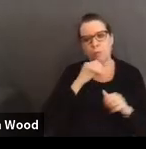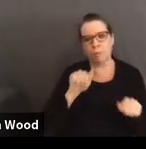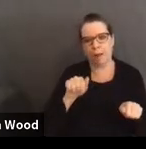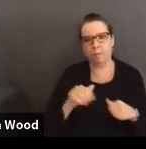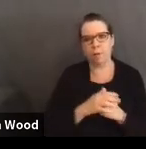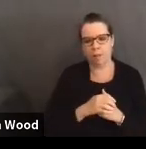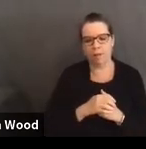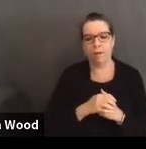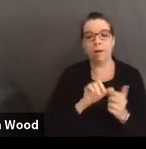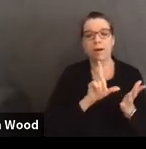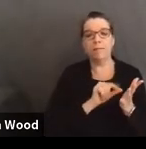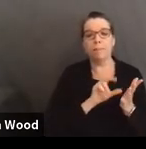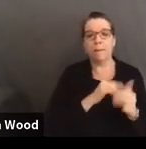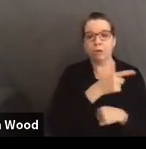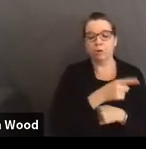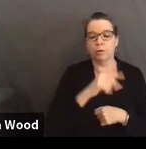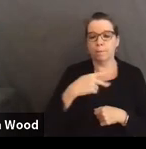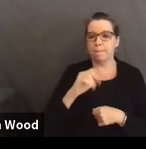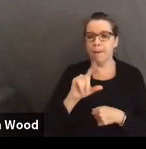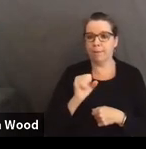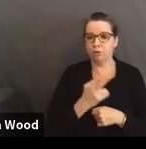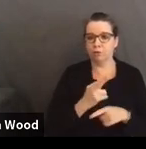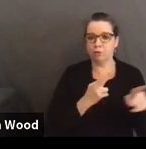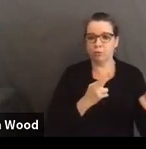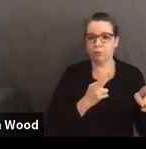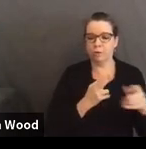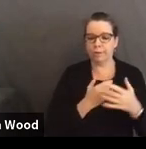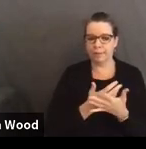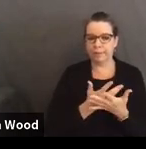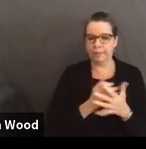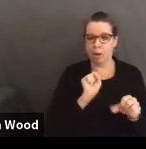The publishers that we are procuring